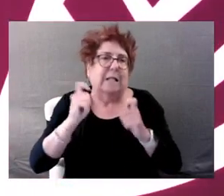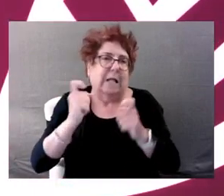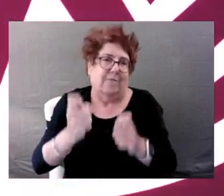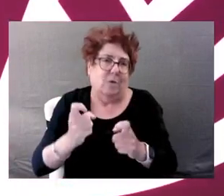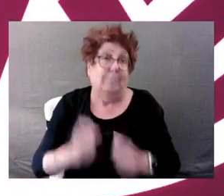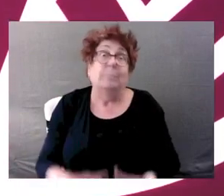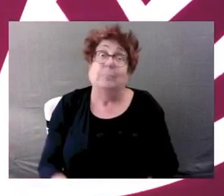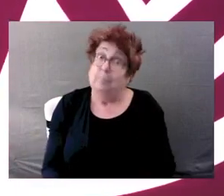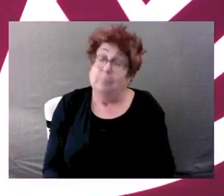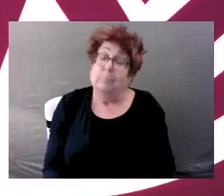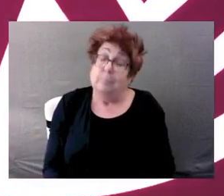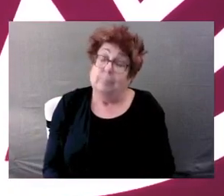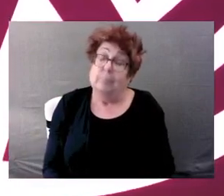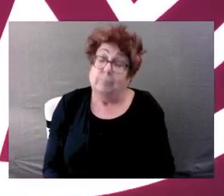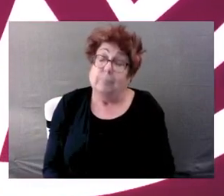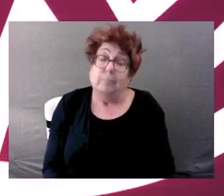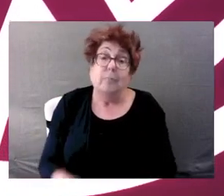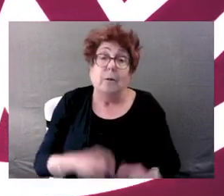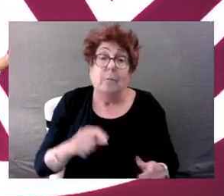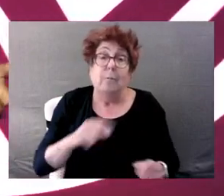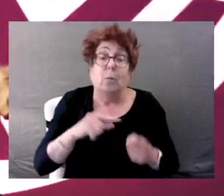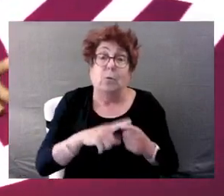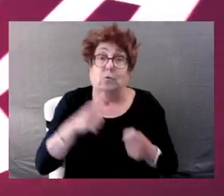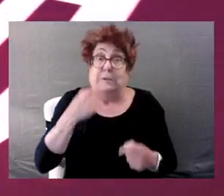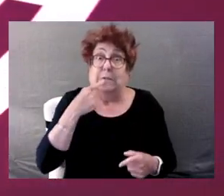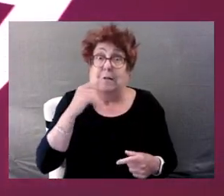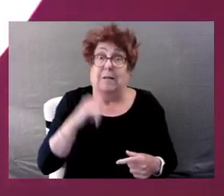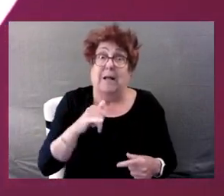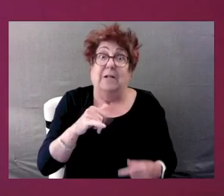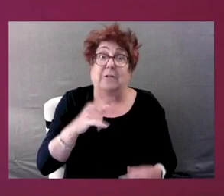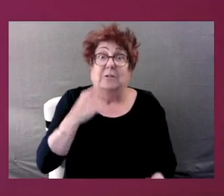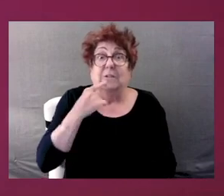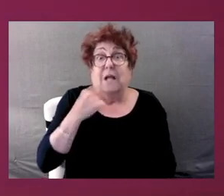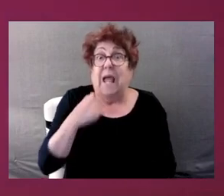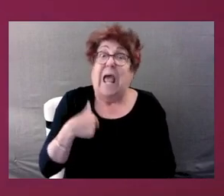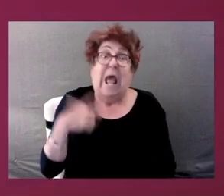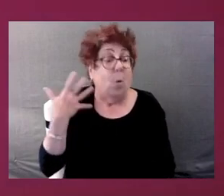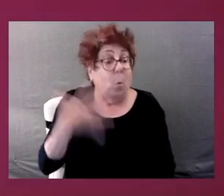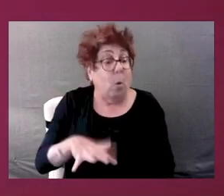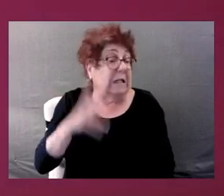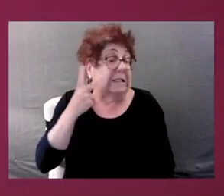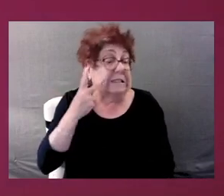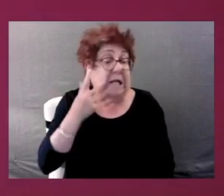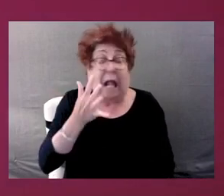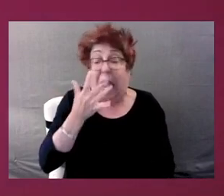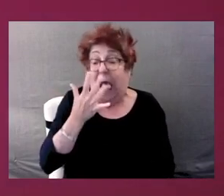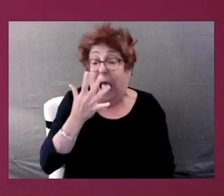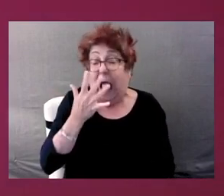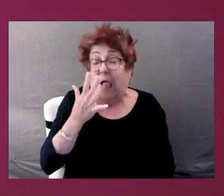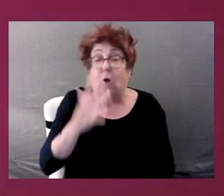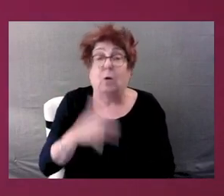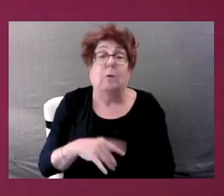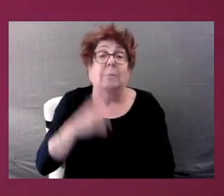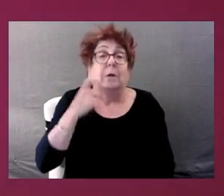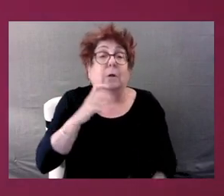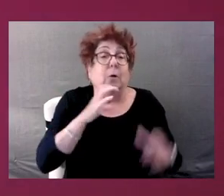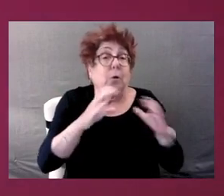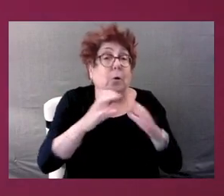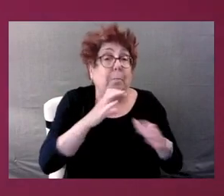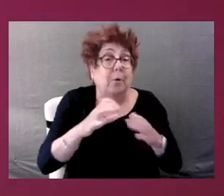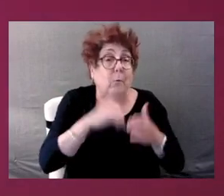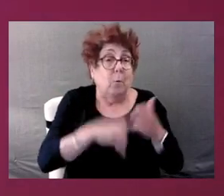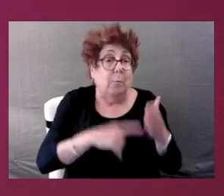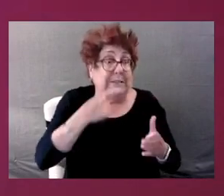But in you saying that, what you are saying is, I don't want to see color. Because we're communicating what we say and we're communicating what we don't